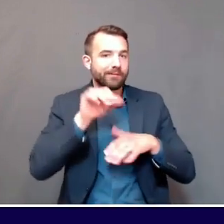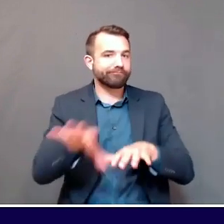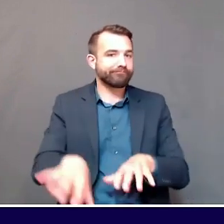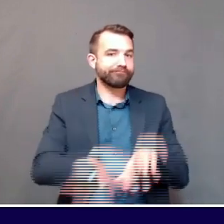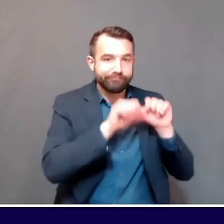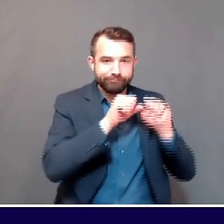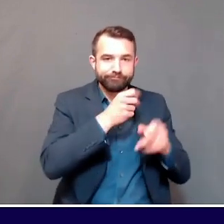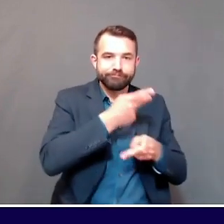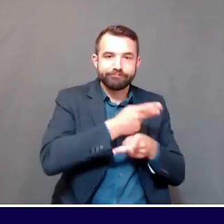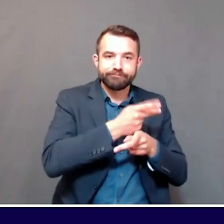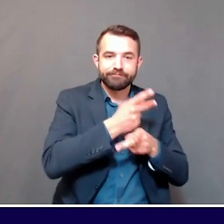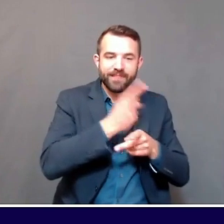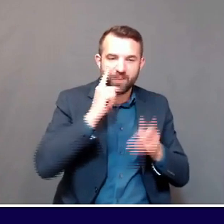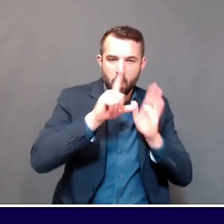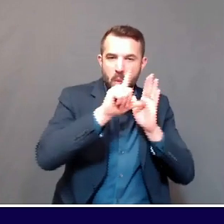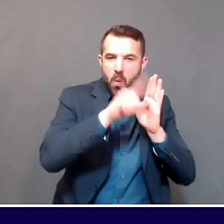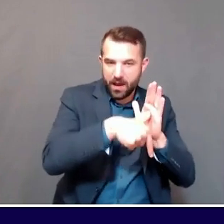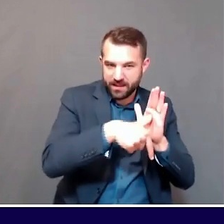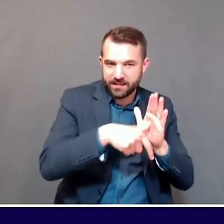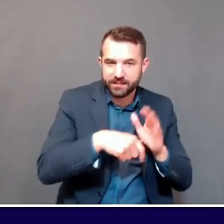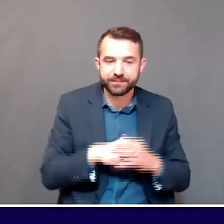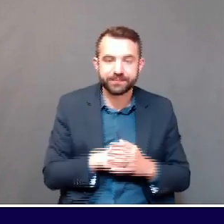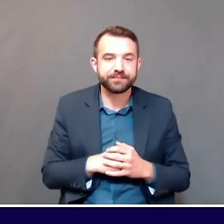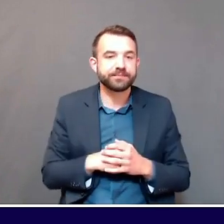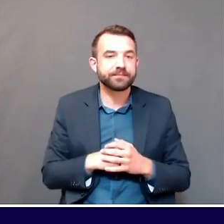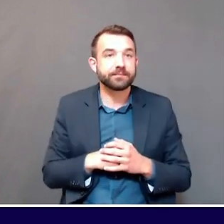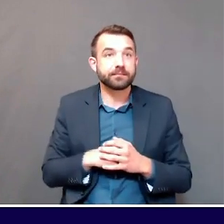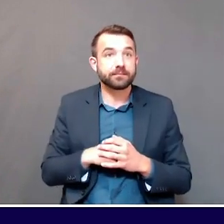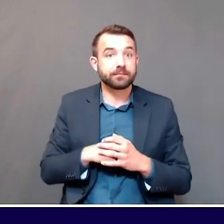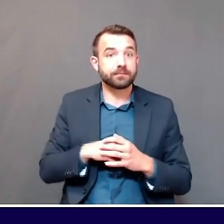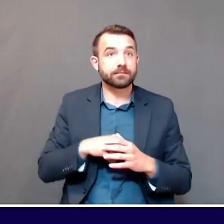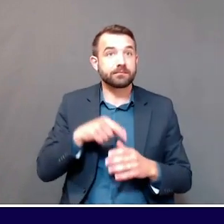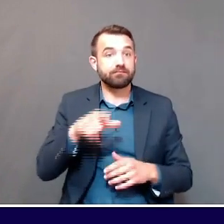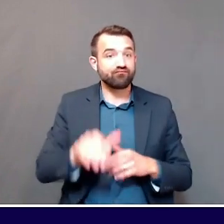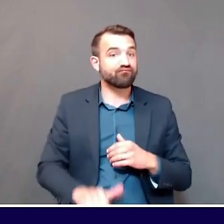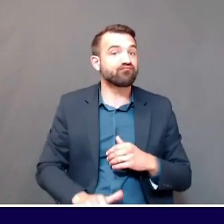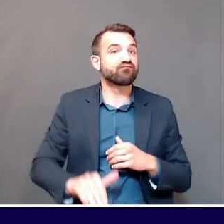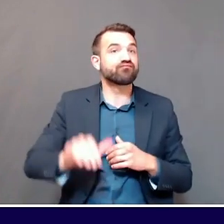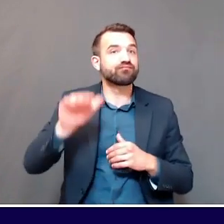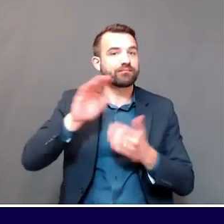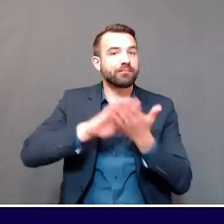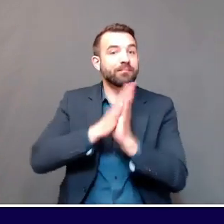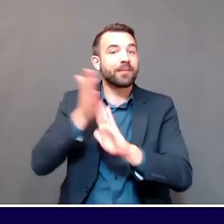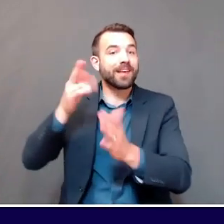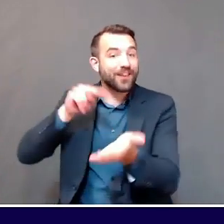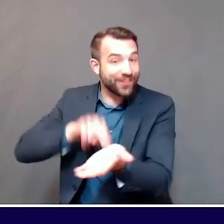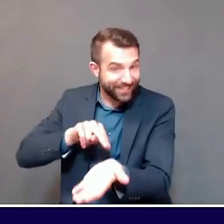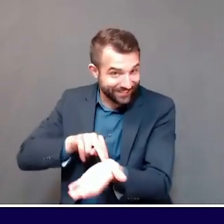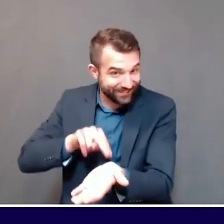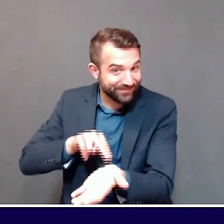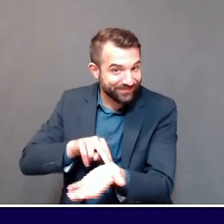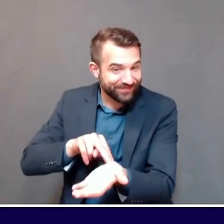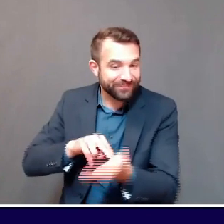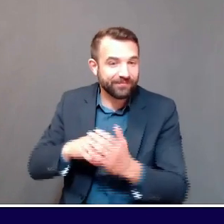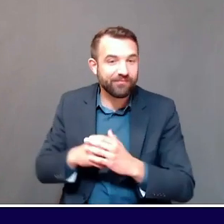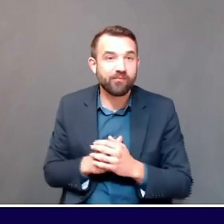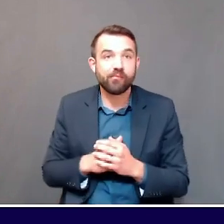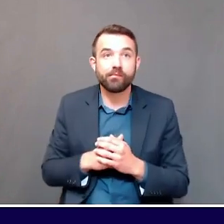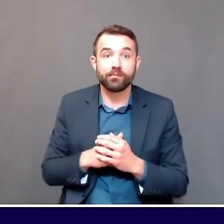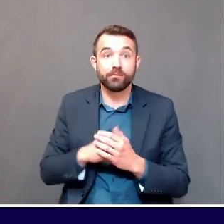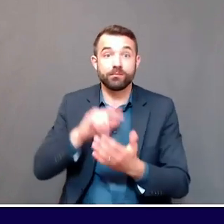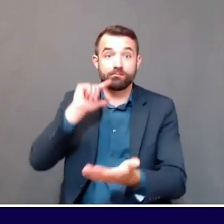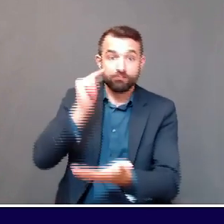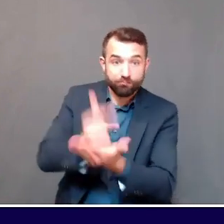This individual grew up to become a nurse, and shortly after completing her nursing education,